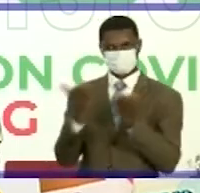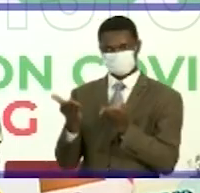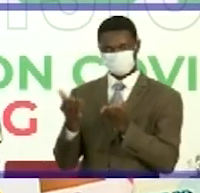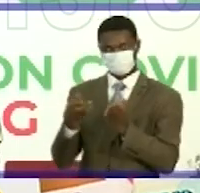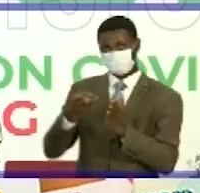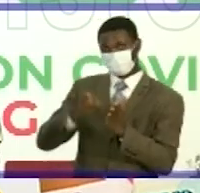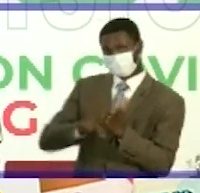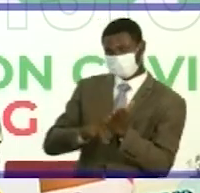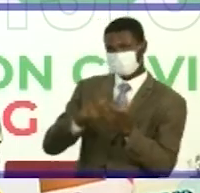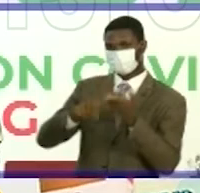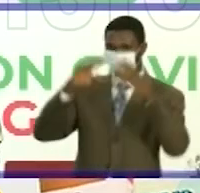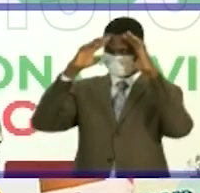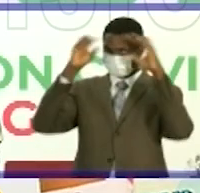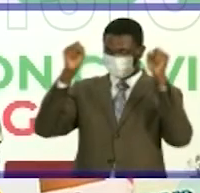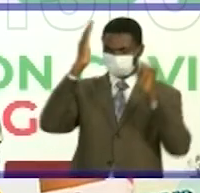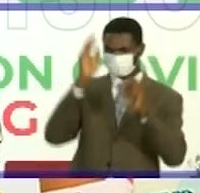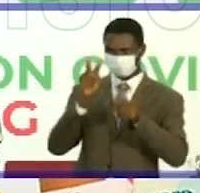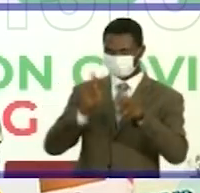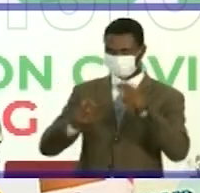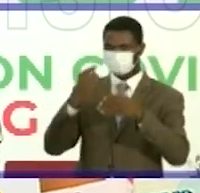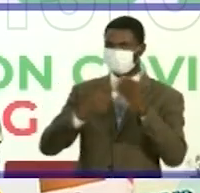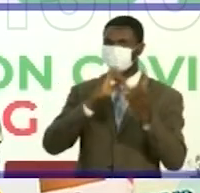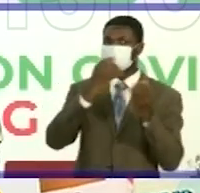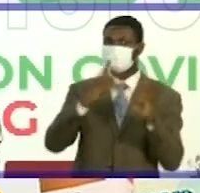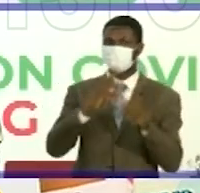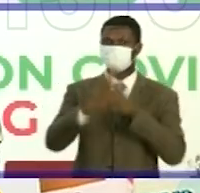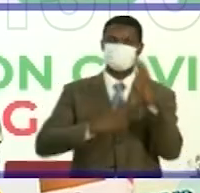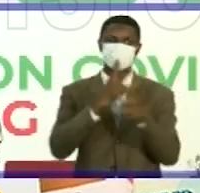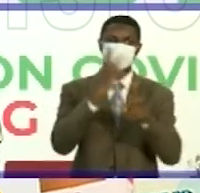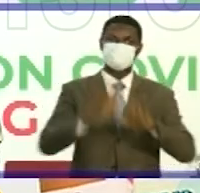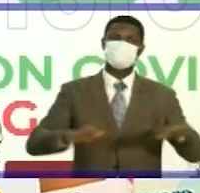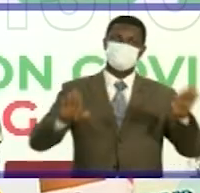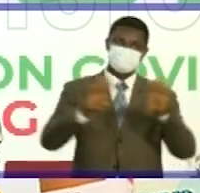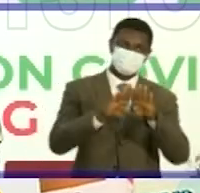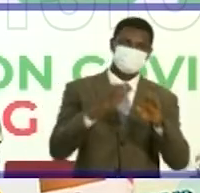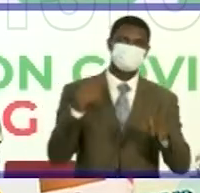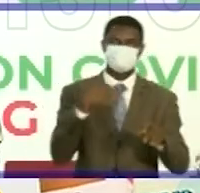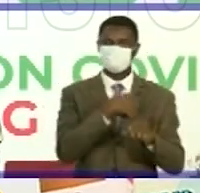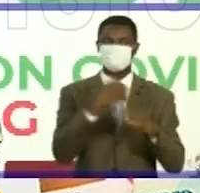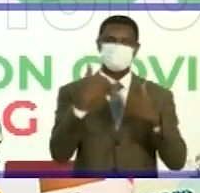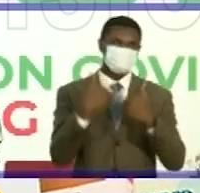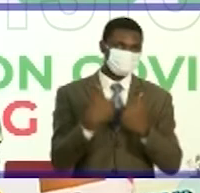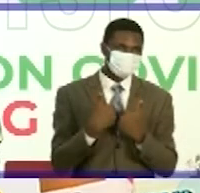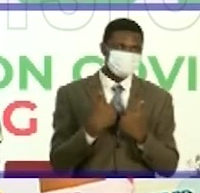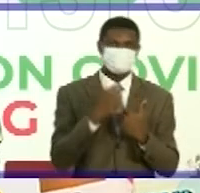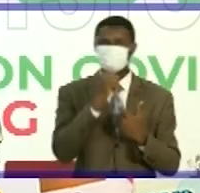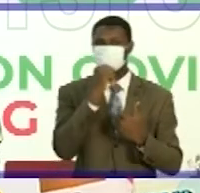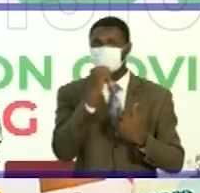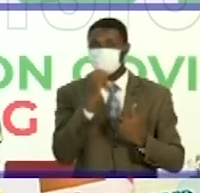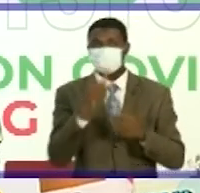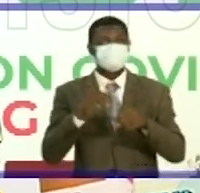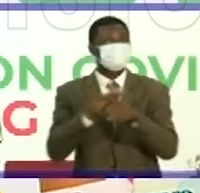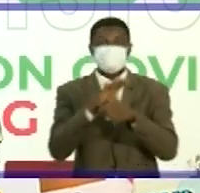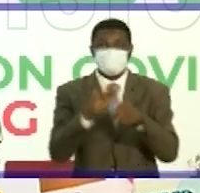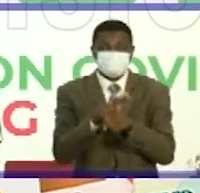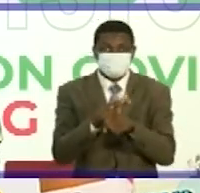President. We'll evaluate what is happening worldwide. We have not peaked. We don't know when we are going to peak. If we